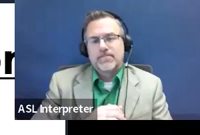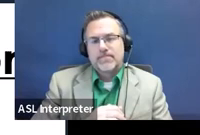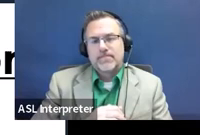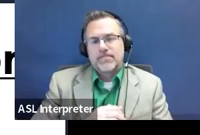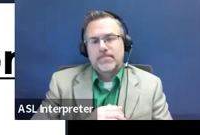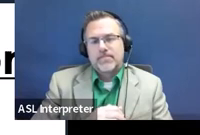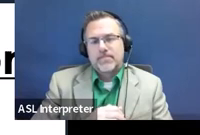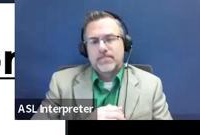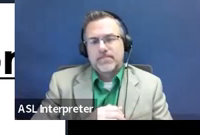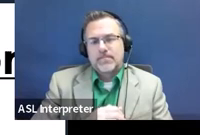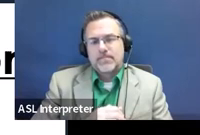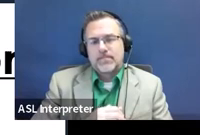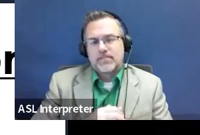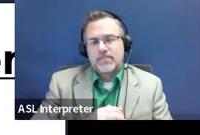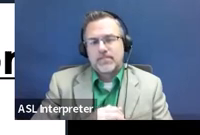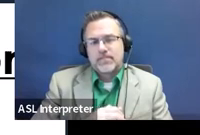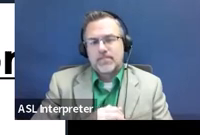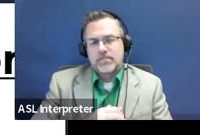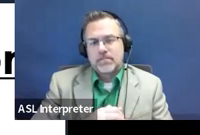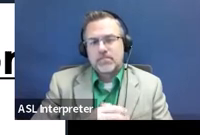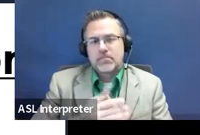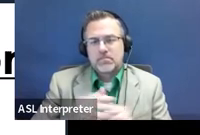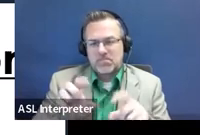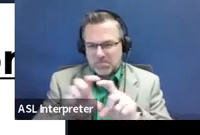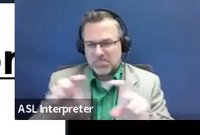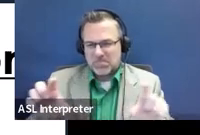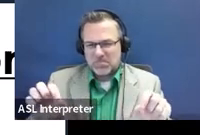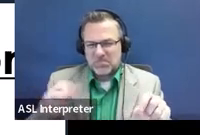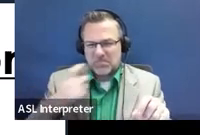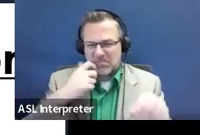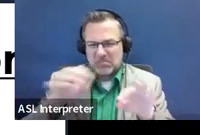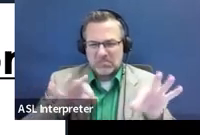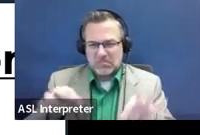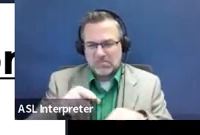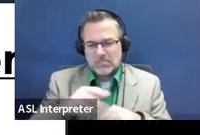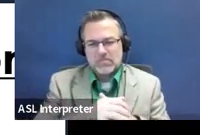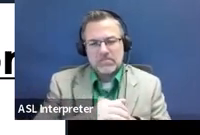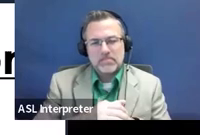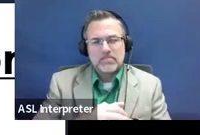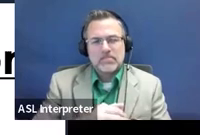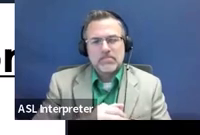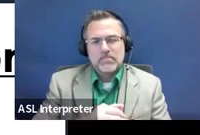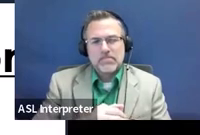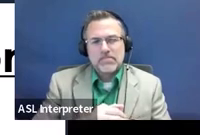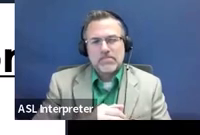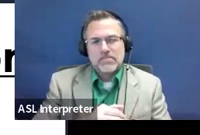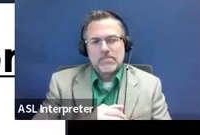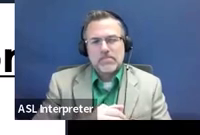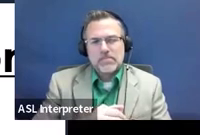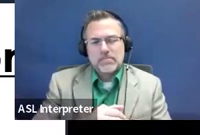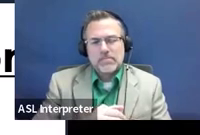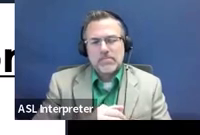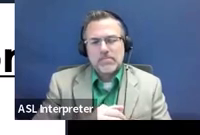Okay, that's, and then down here, that's everything I just said. So that's the timeline piece.